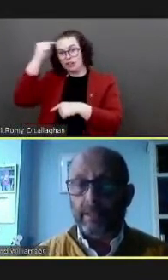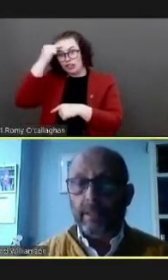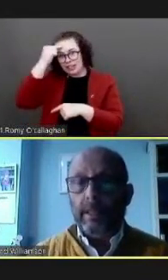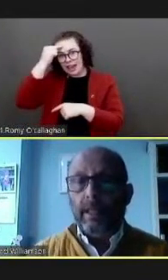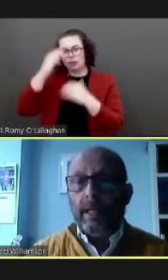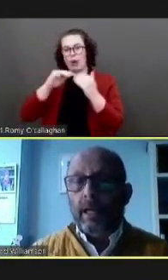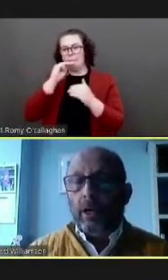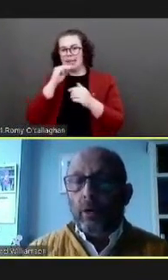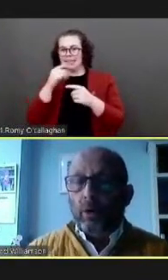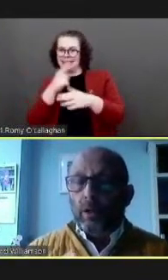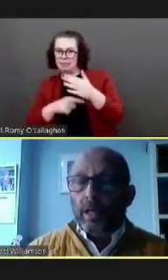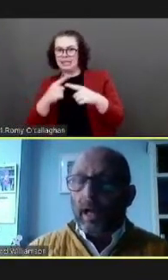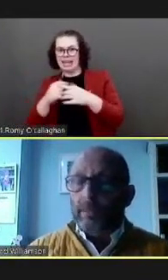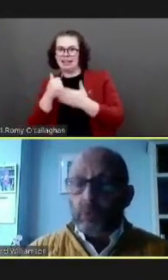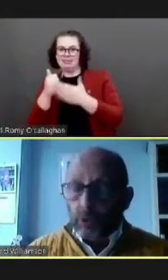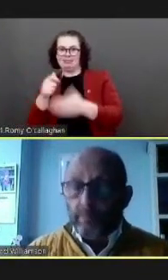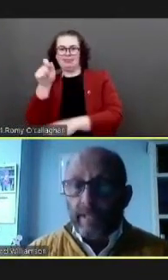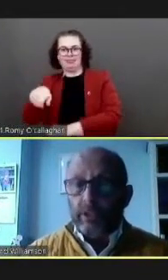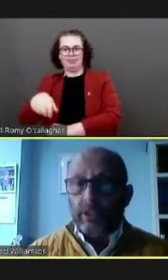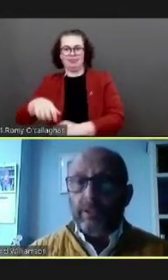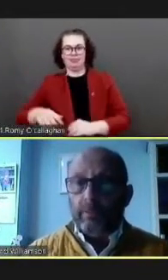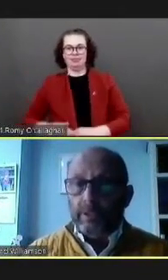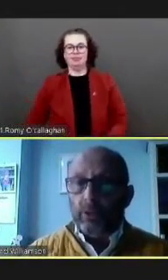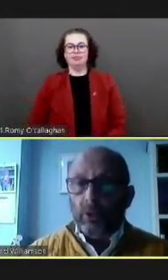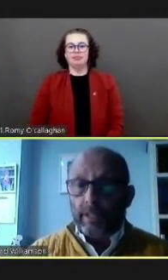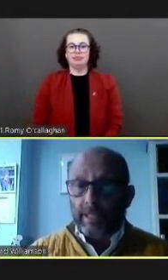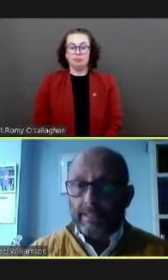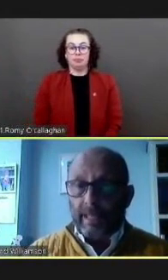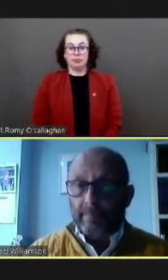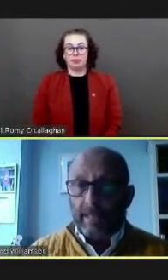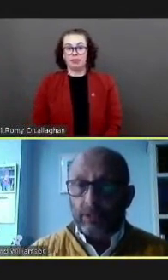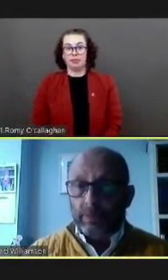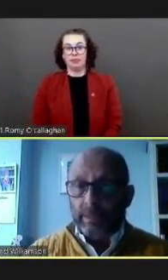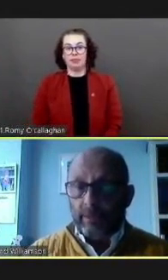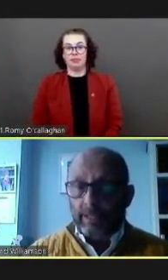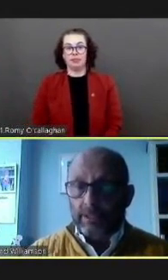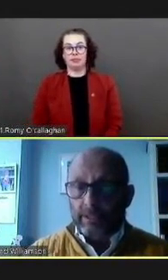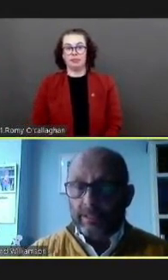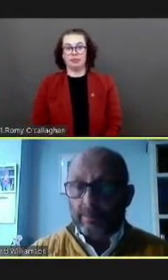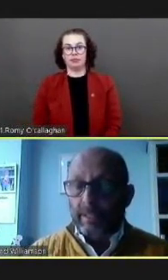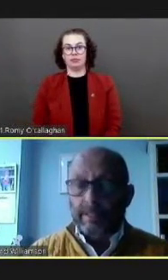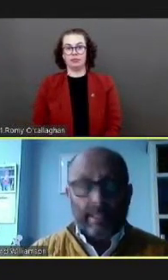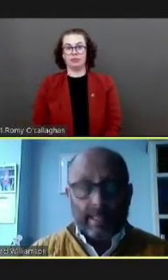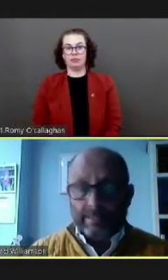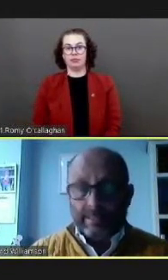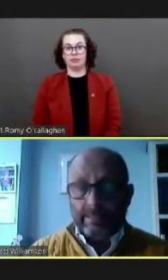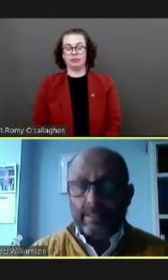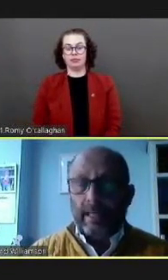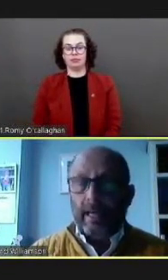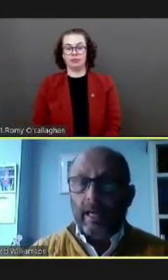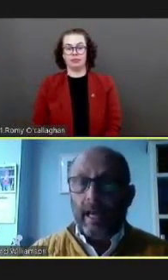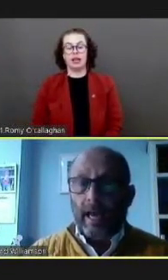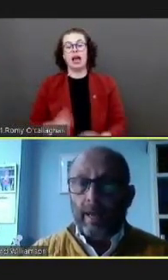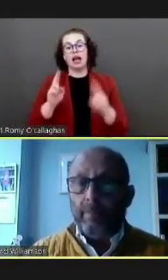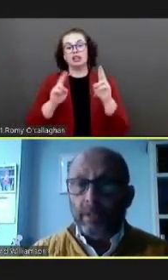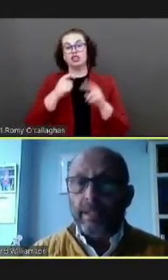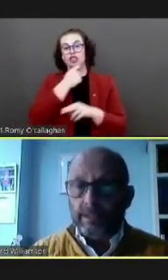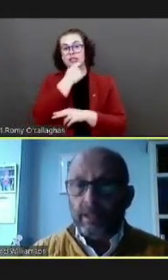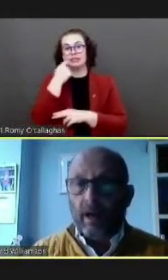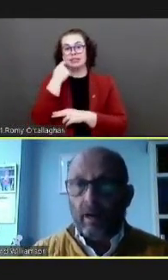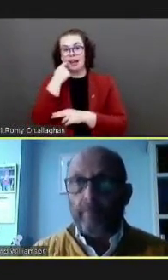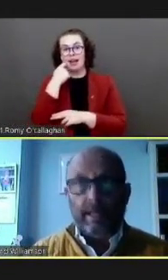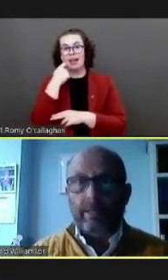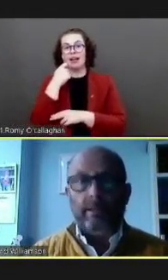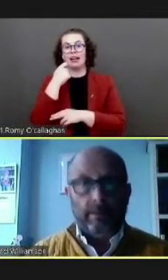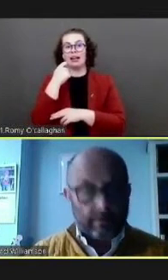disability. I should mention that we do look at estate management in relation to disability and access, and our